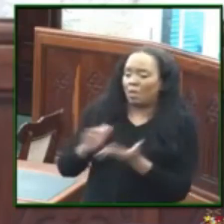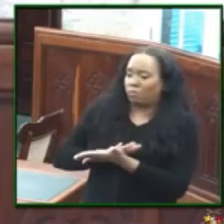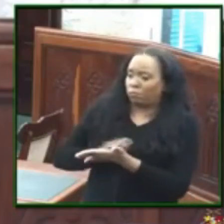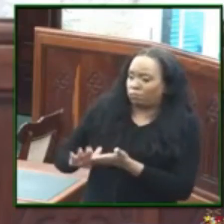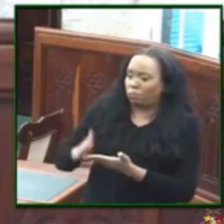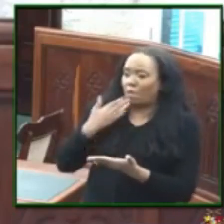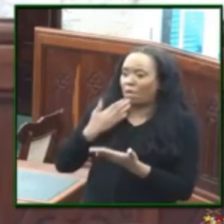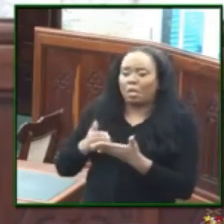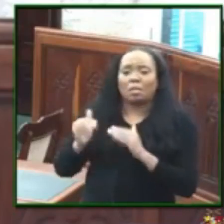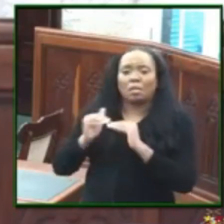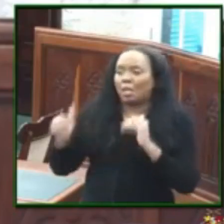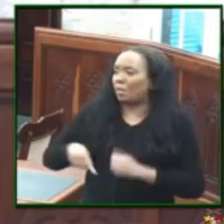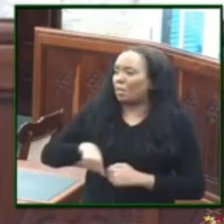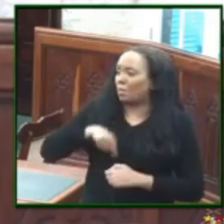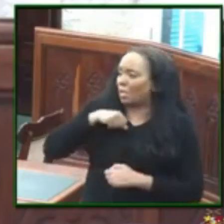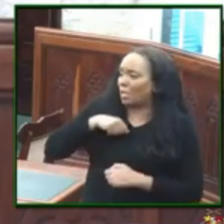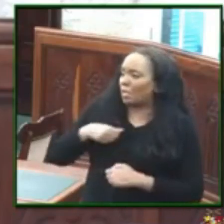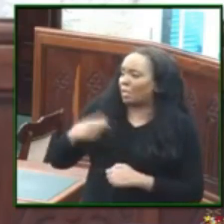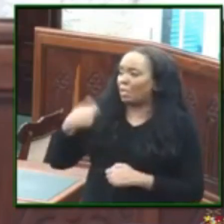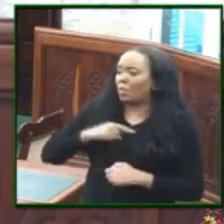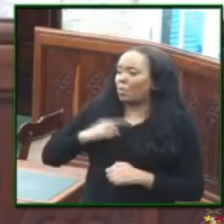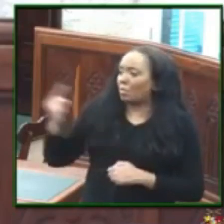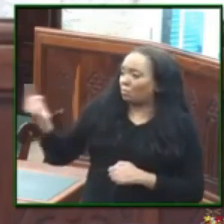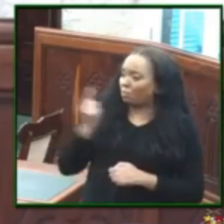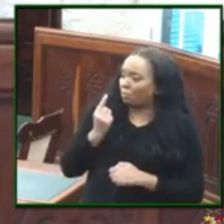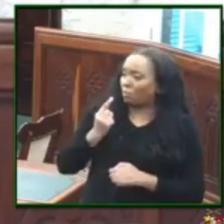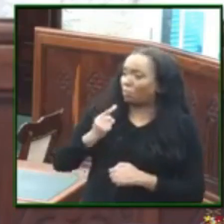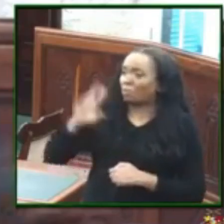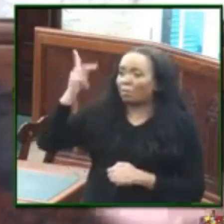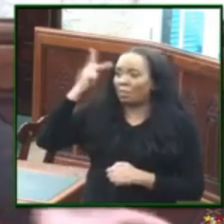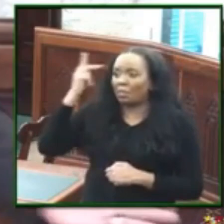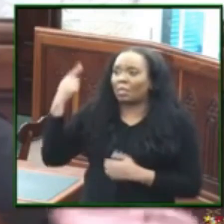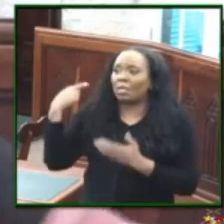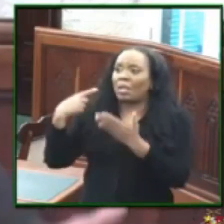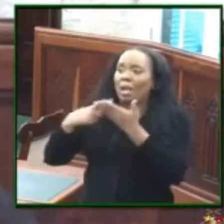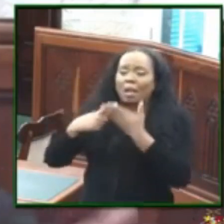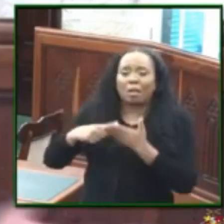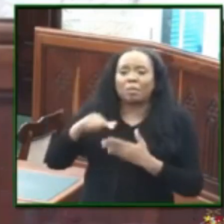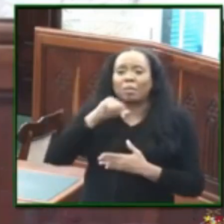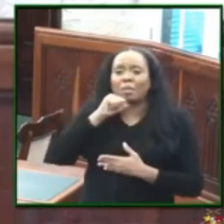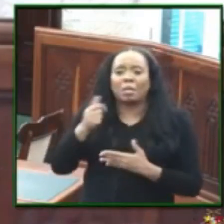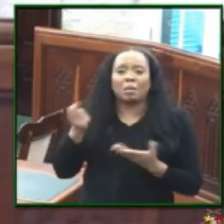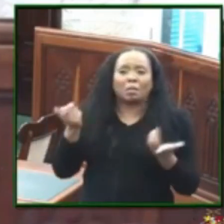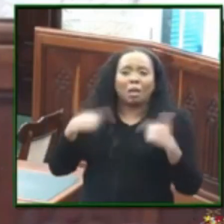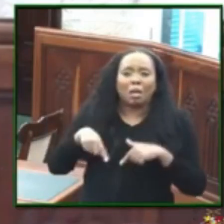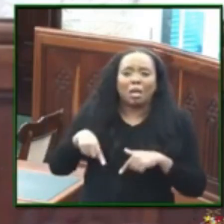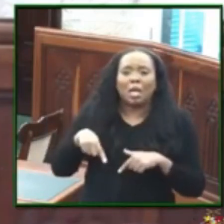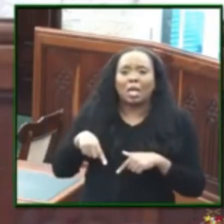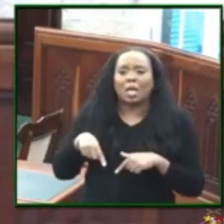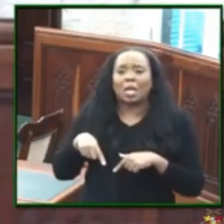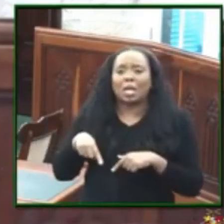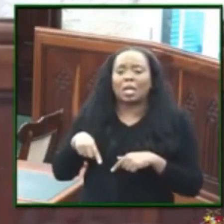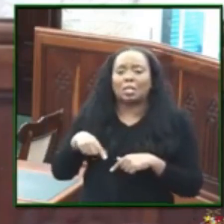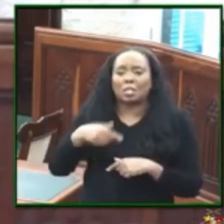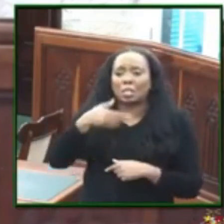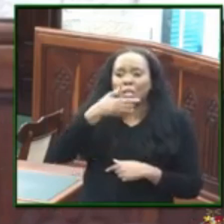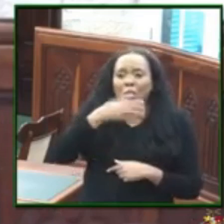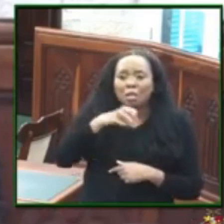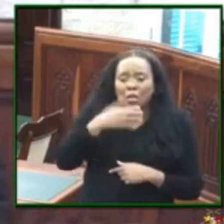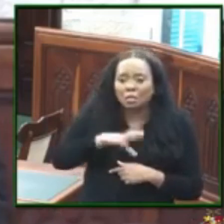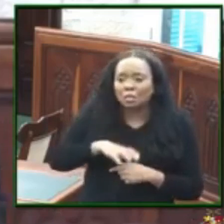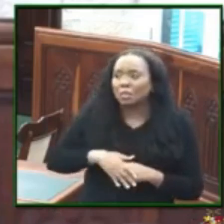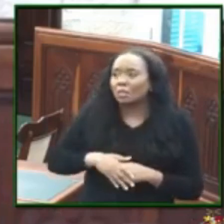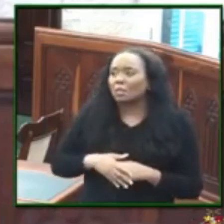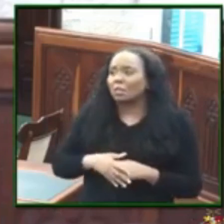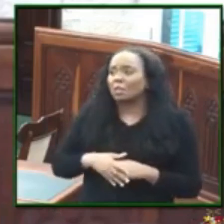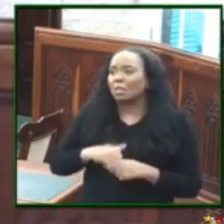and we come to a parliament and we contained intellectually and academically. We don't come to curse each other. If you want to do that in the